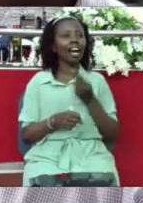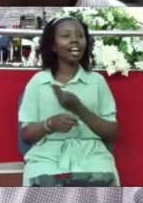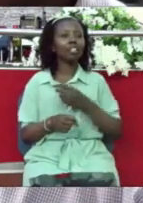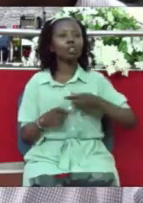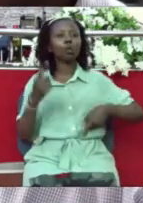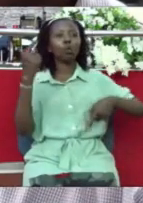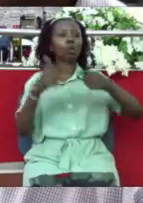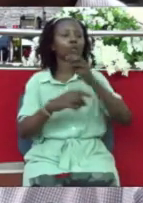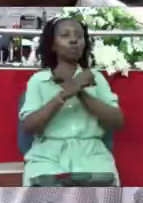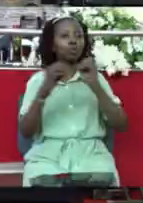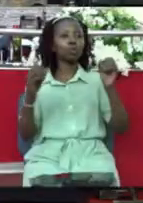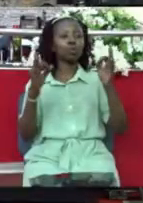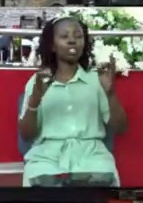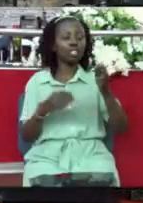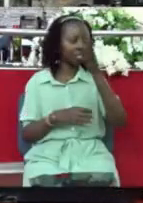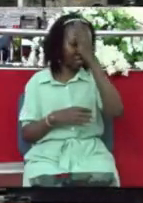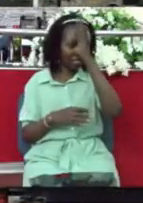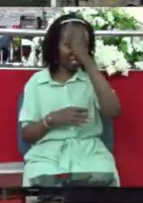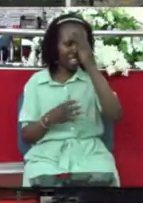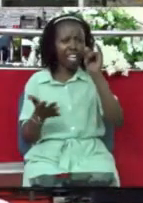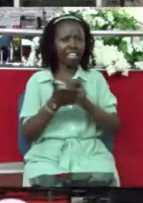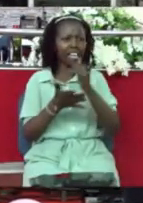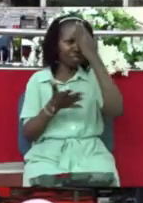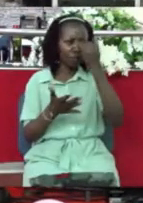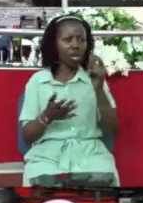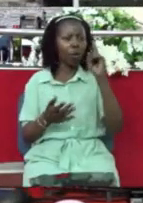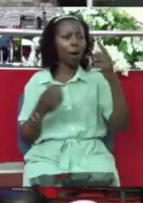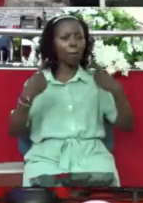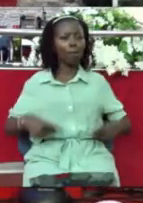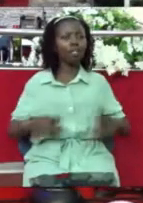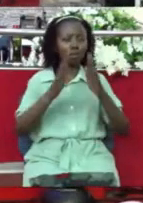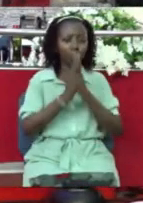doubt. No wonder one person prayed to the Lord.